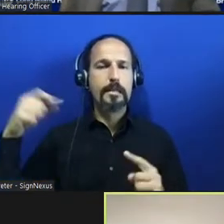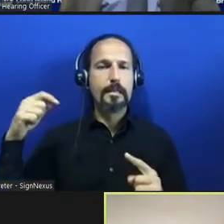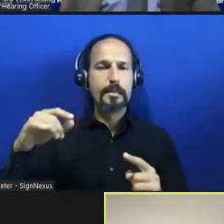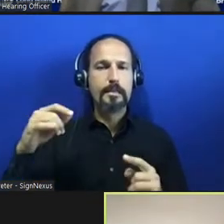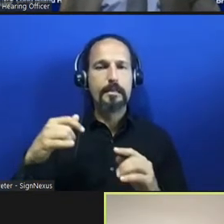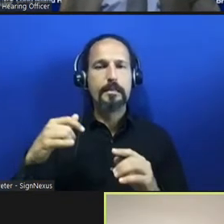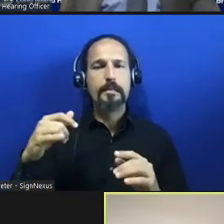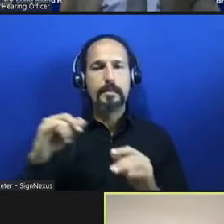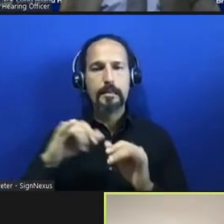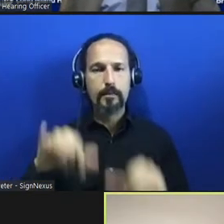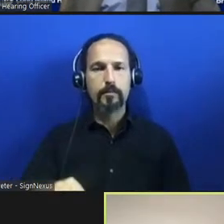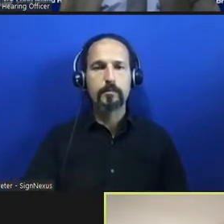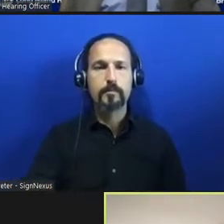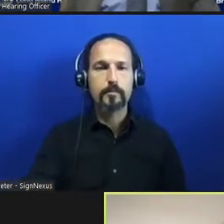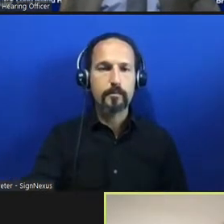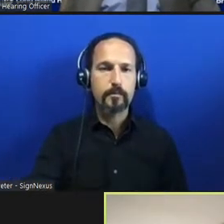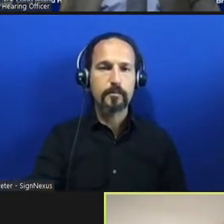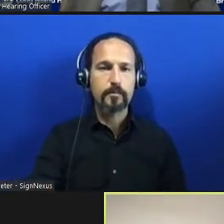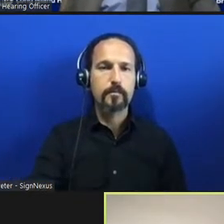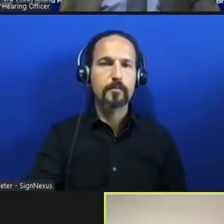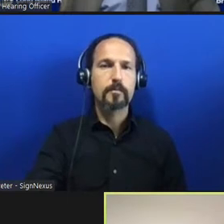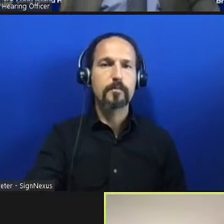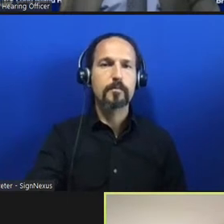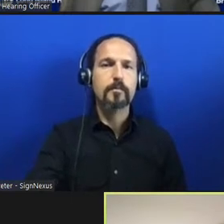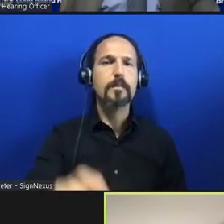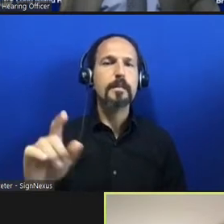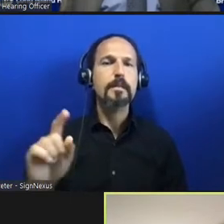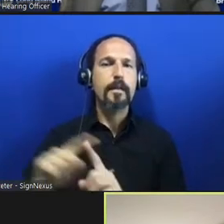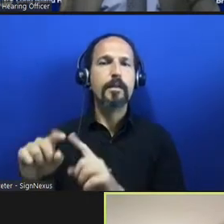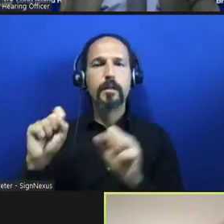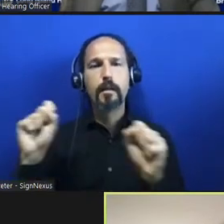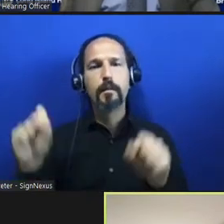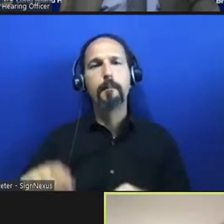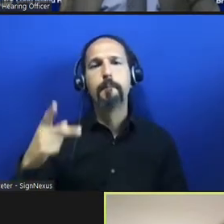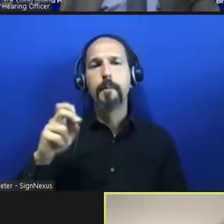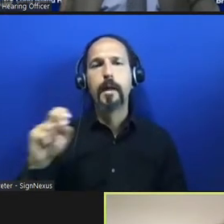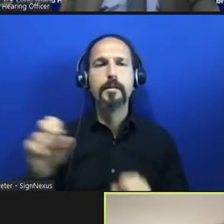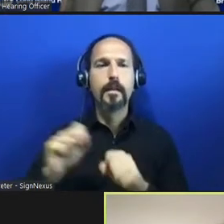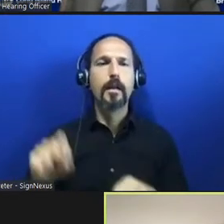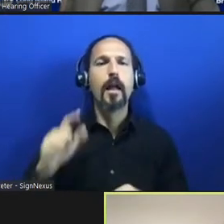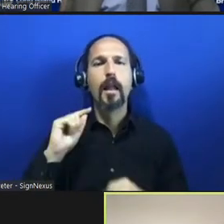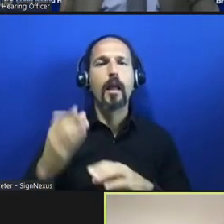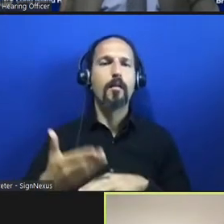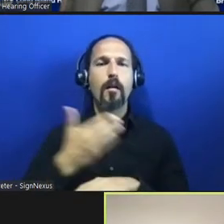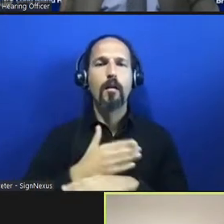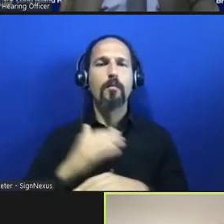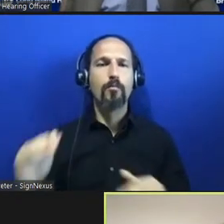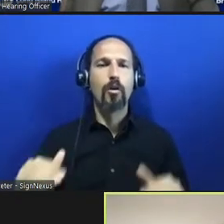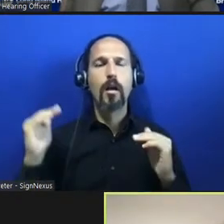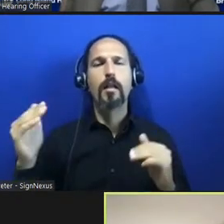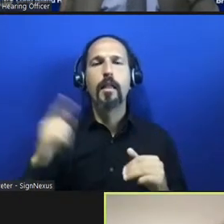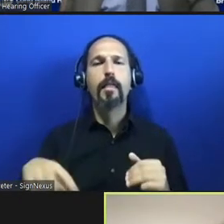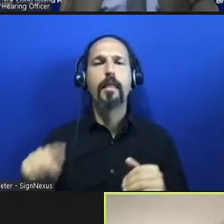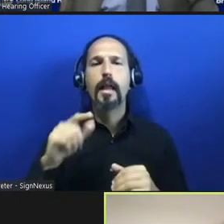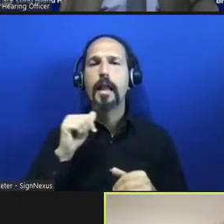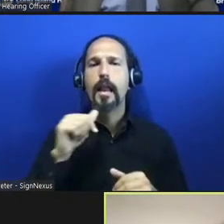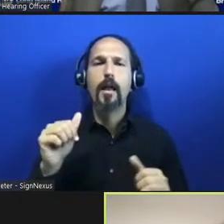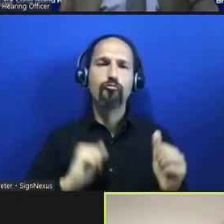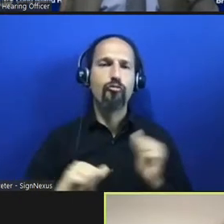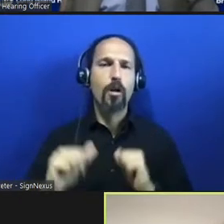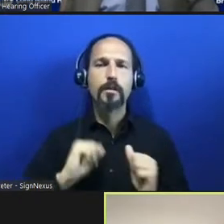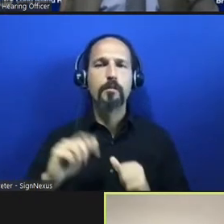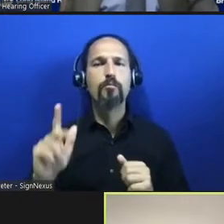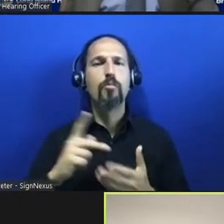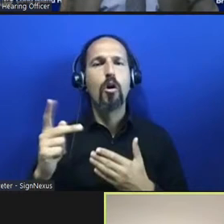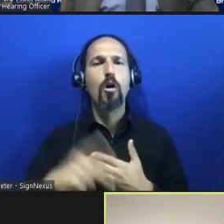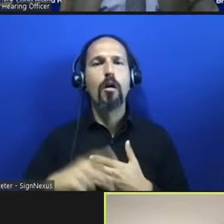the interboro express the completed Second Avenue subway Penn Station access and accessibility upgrades this is not a regressive program only two